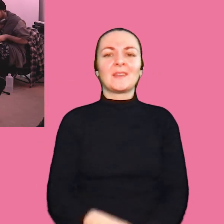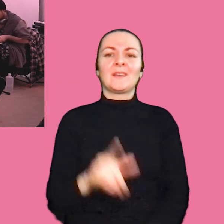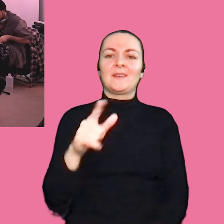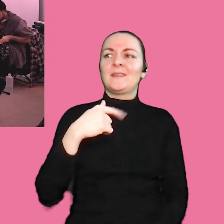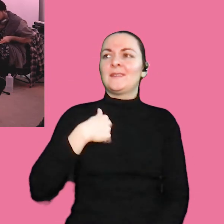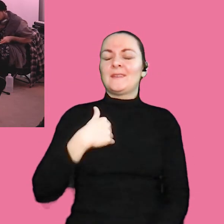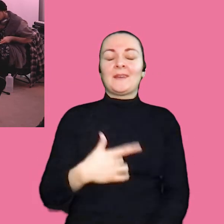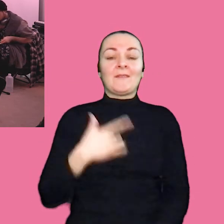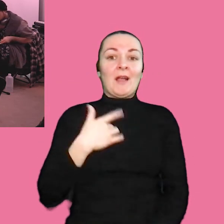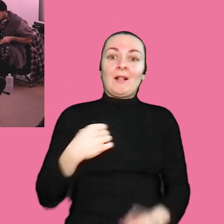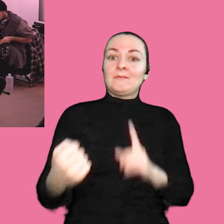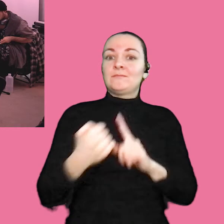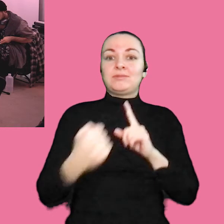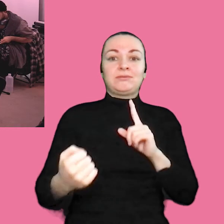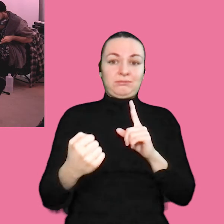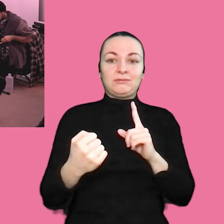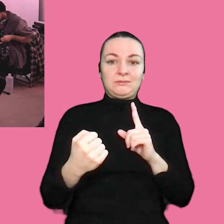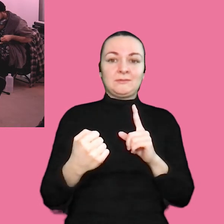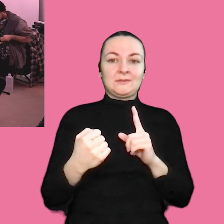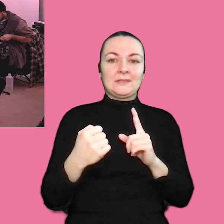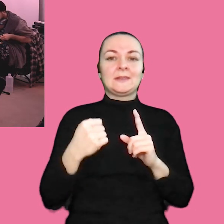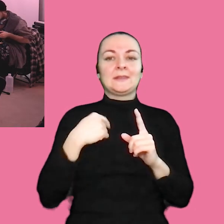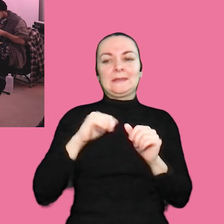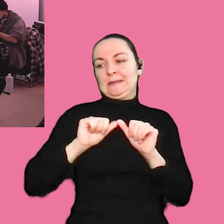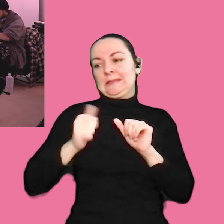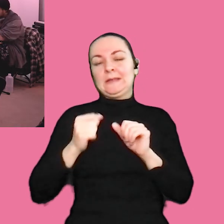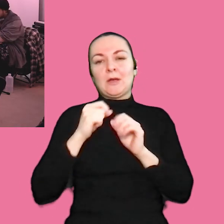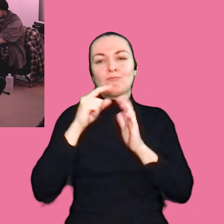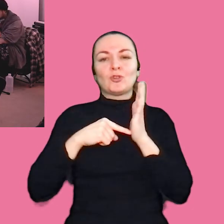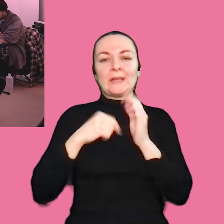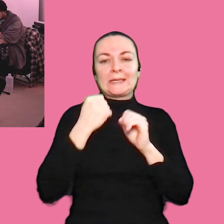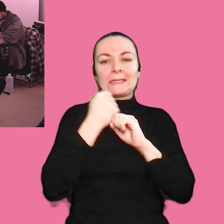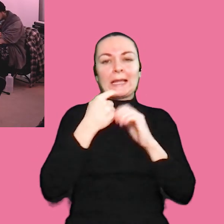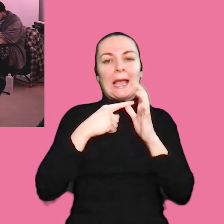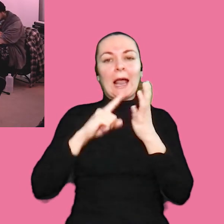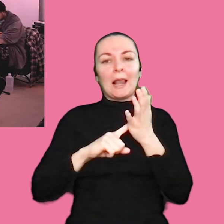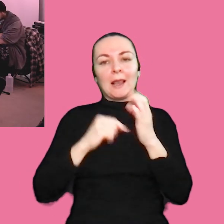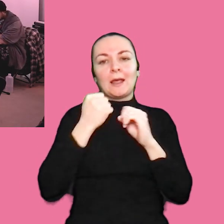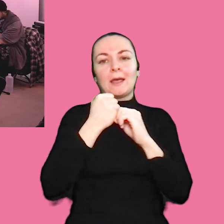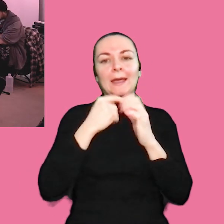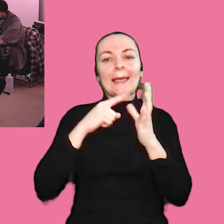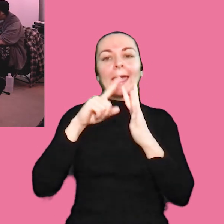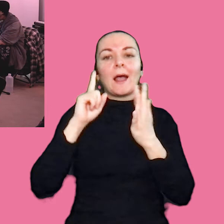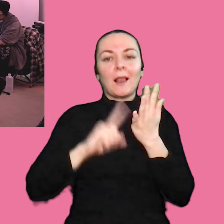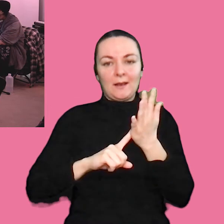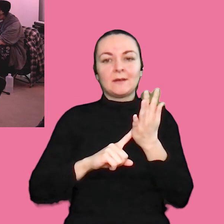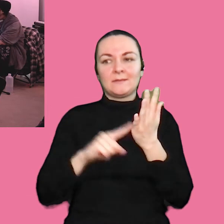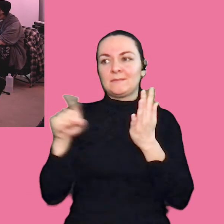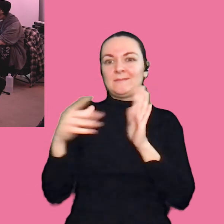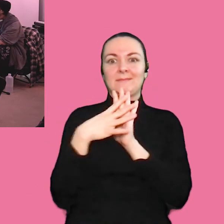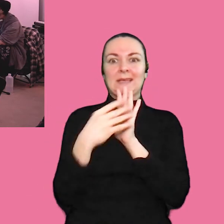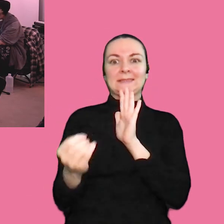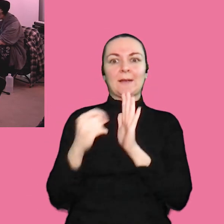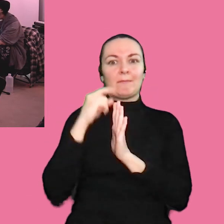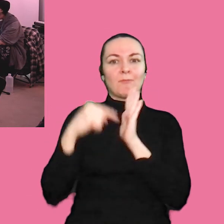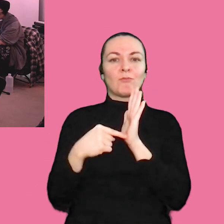really struck home for me is a neighbour or nearby the Galgale project as an